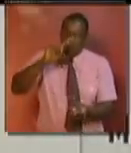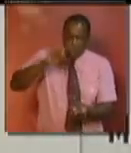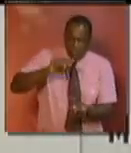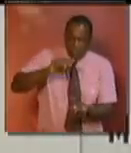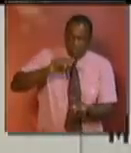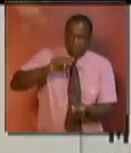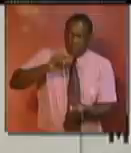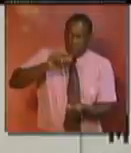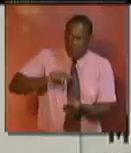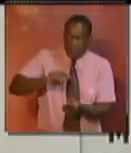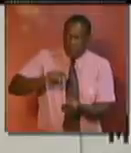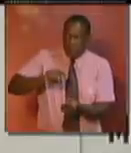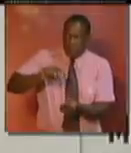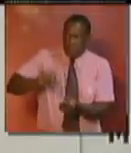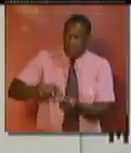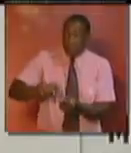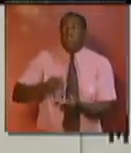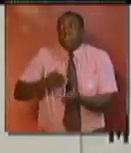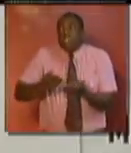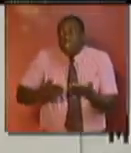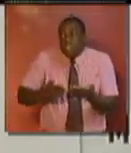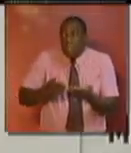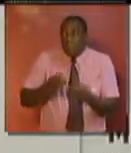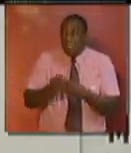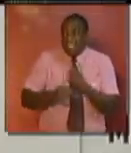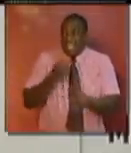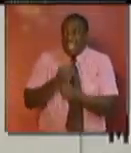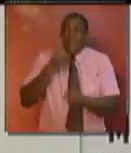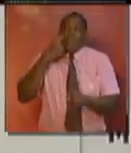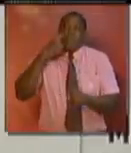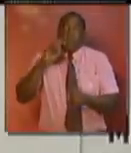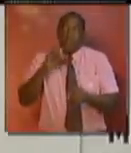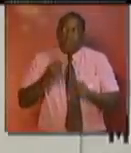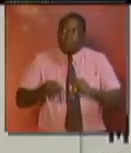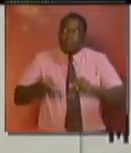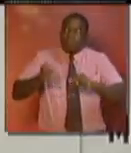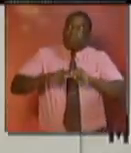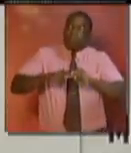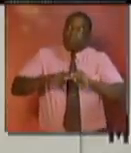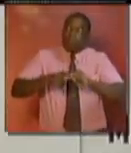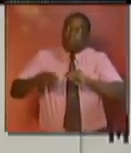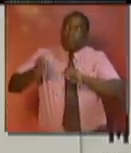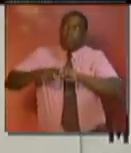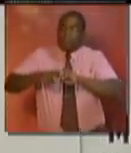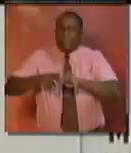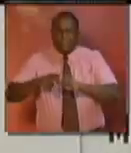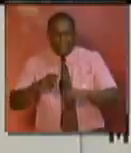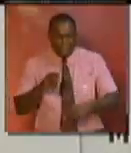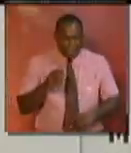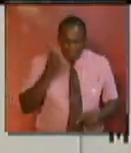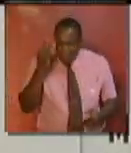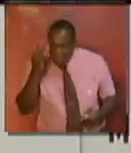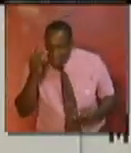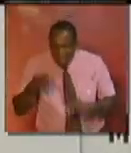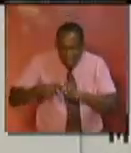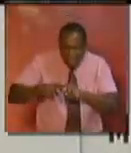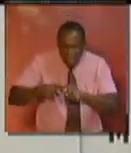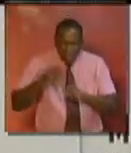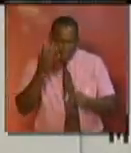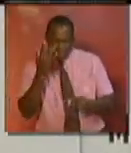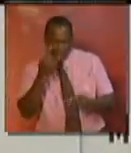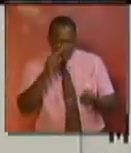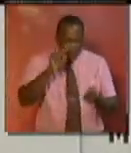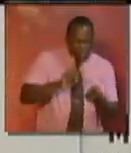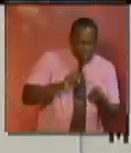trend. The reasons behind all of this, we are not always certain, but you can look back in terms